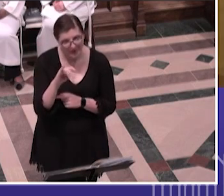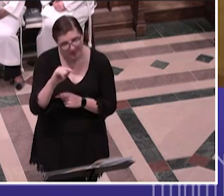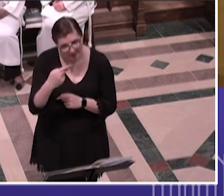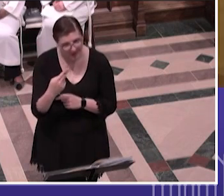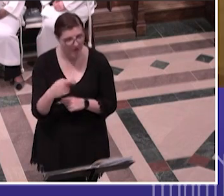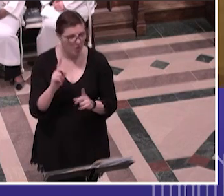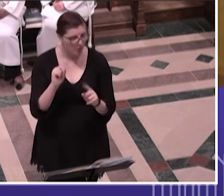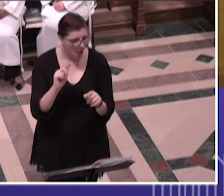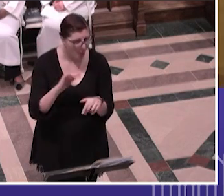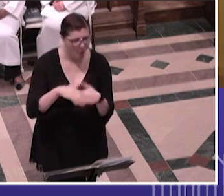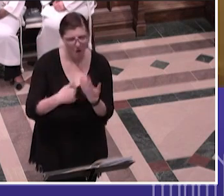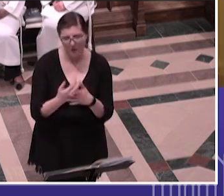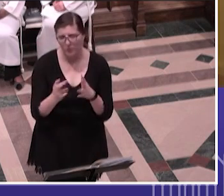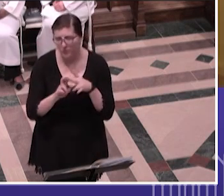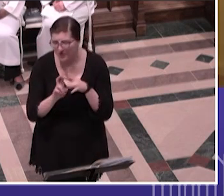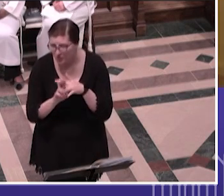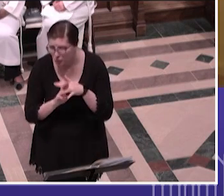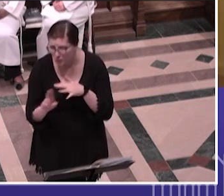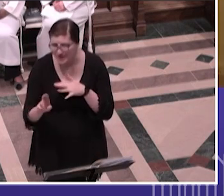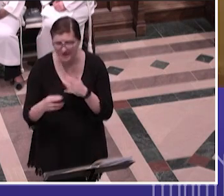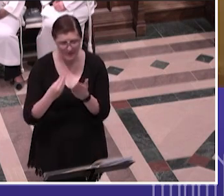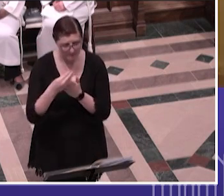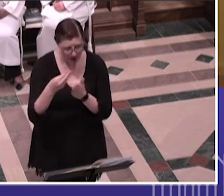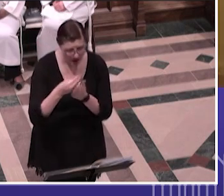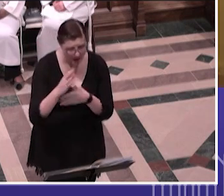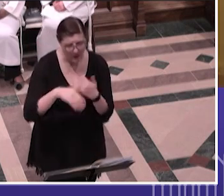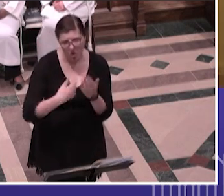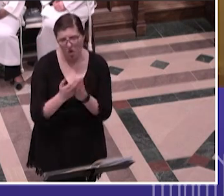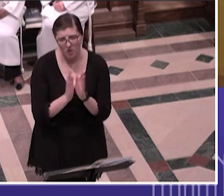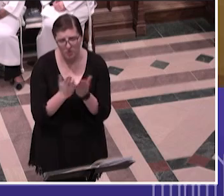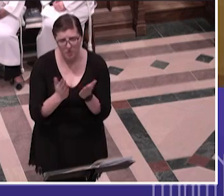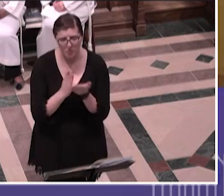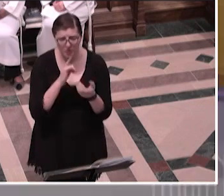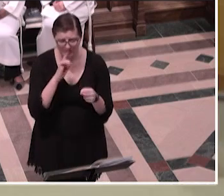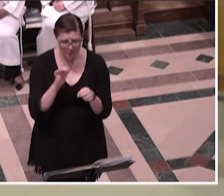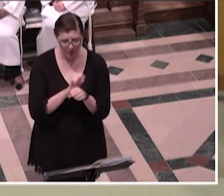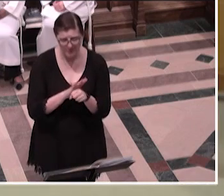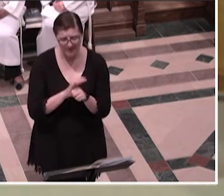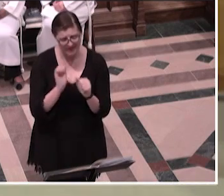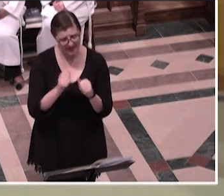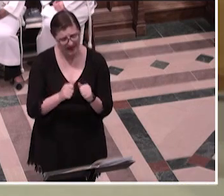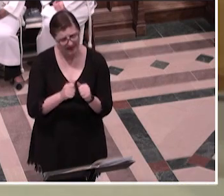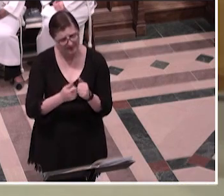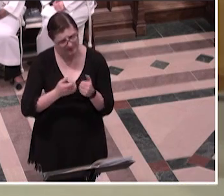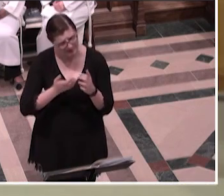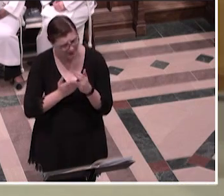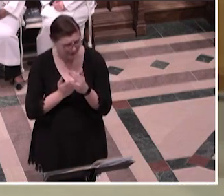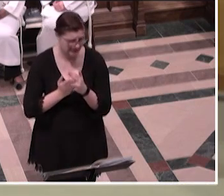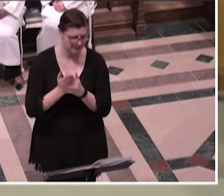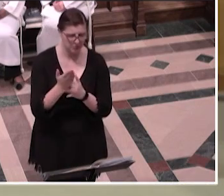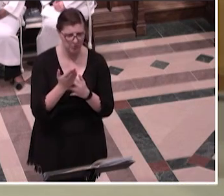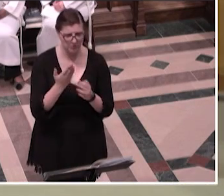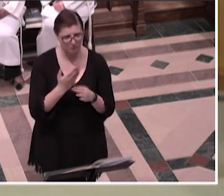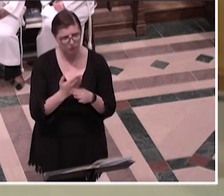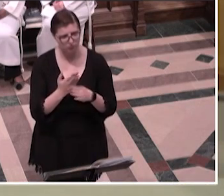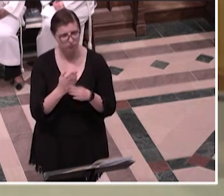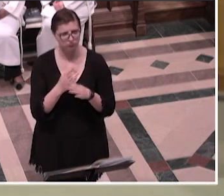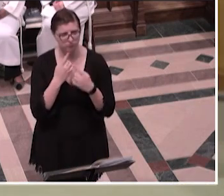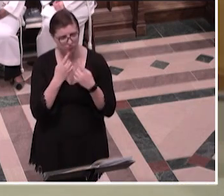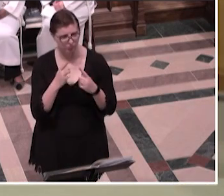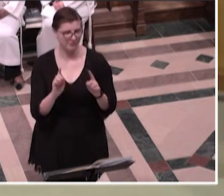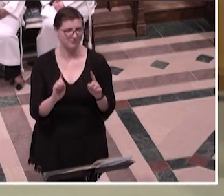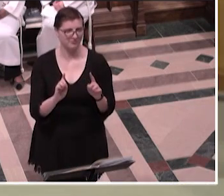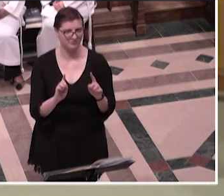offered. They buy every book that promises to help them break through whatever is keeping them on the wrong side of the